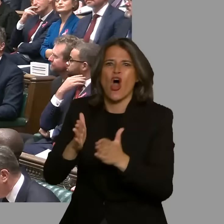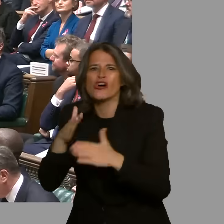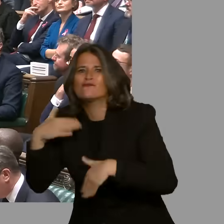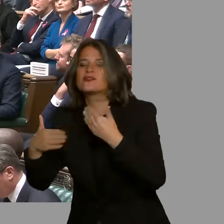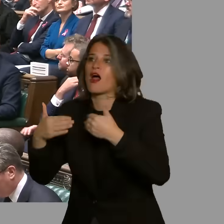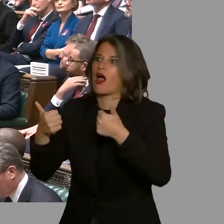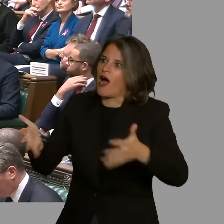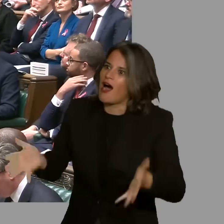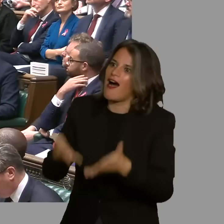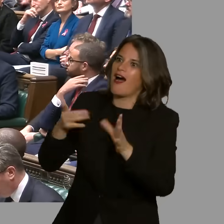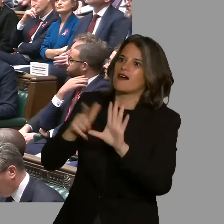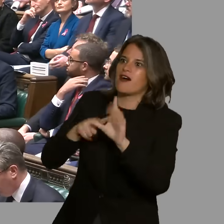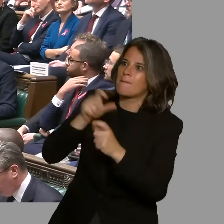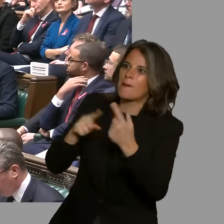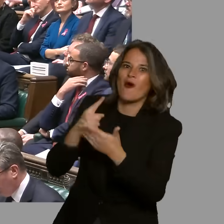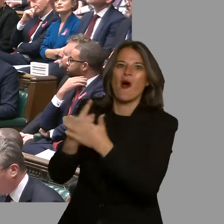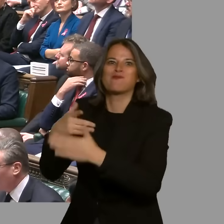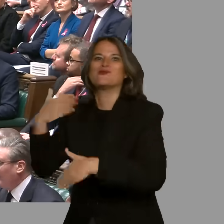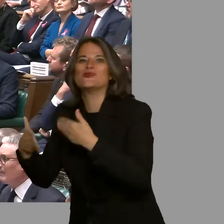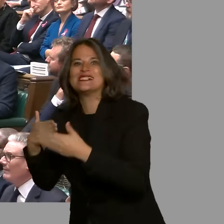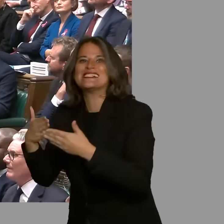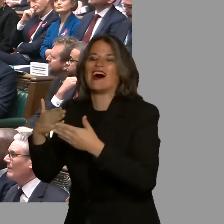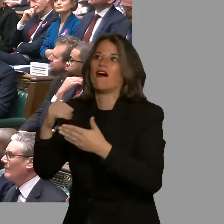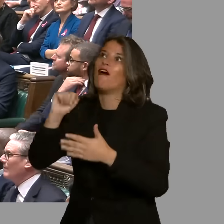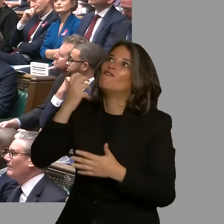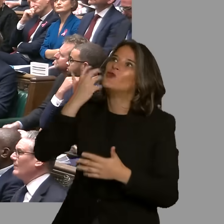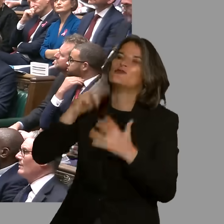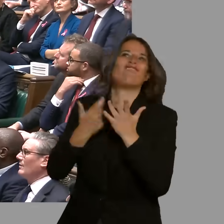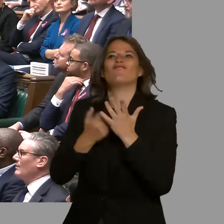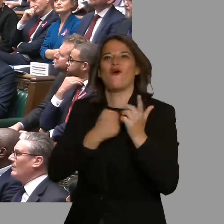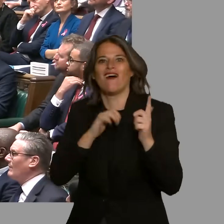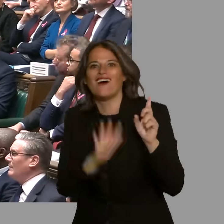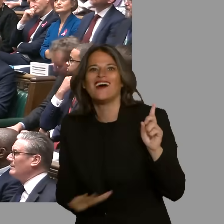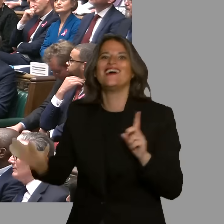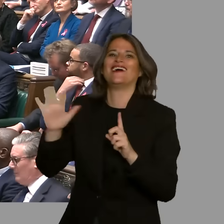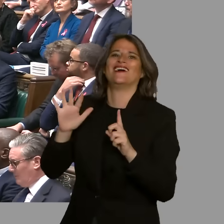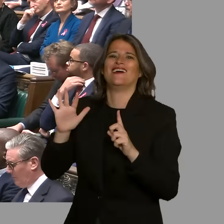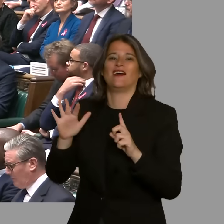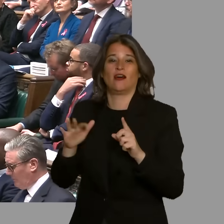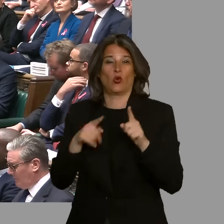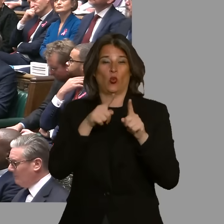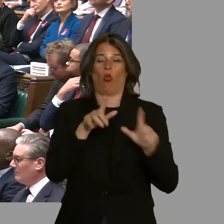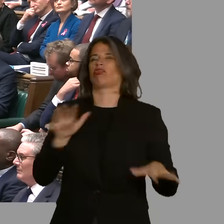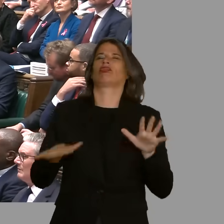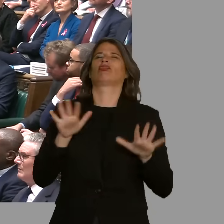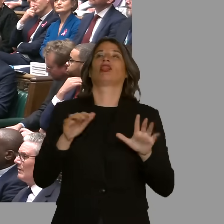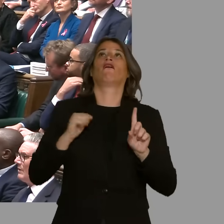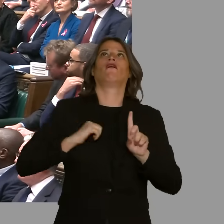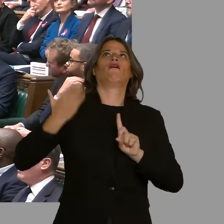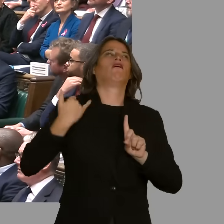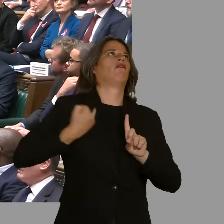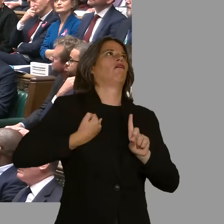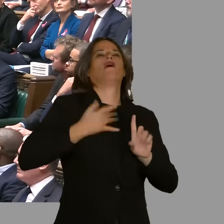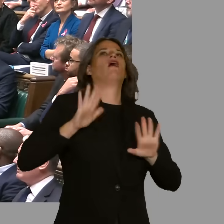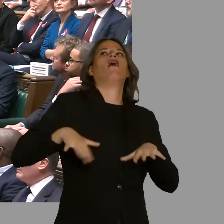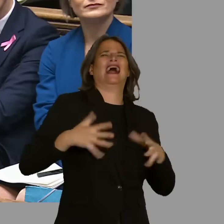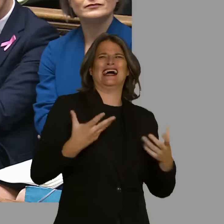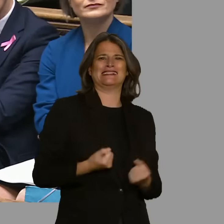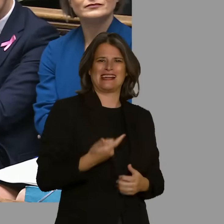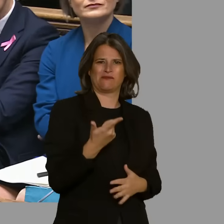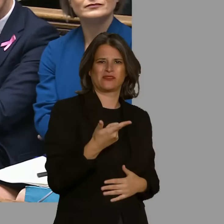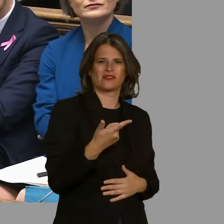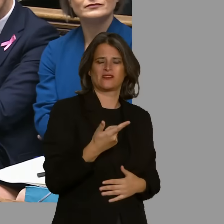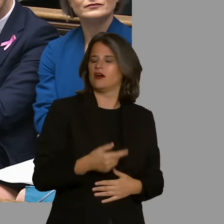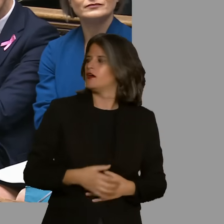Thank you, Mr. Speaker. Derby is a city on the up, but unfortunately this last year we've been